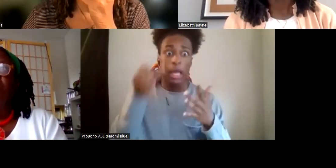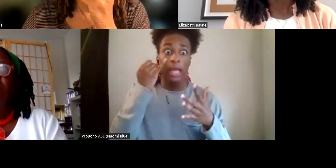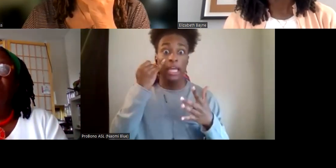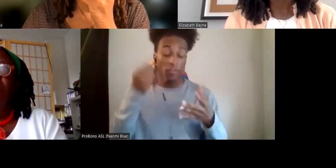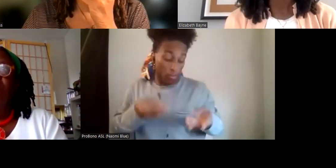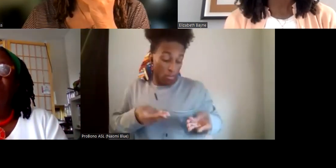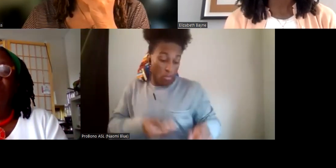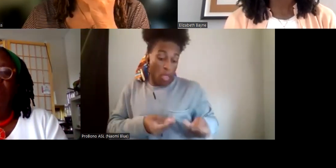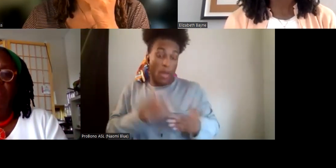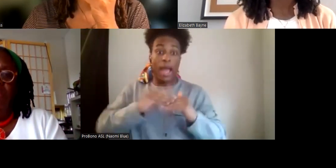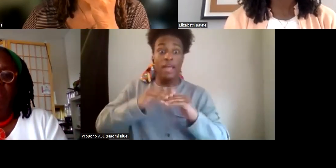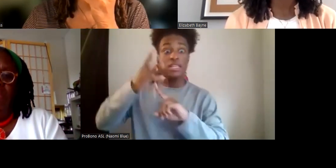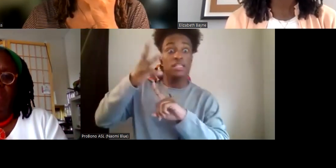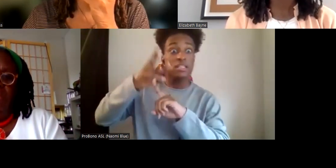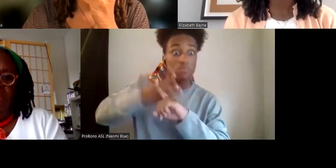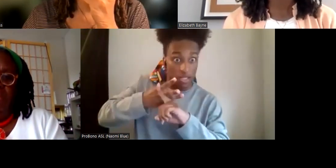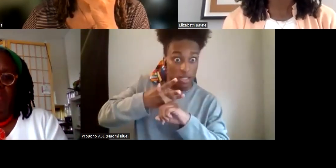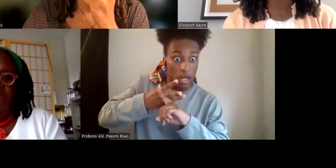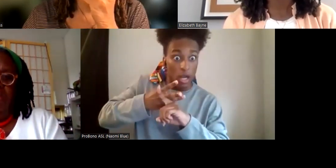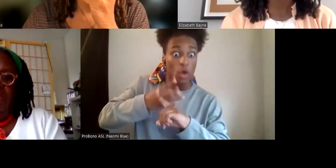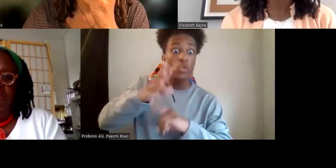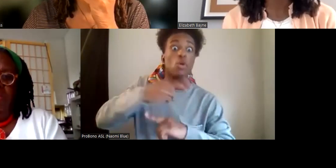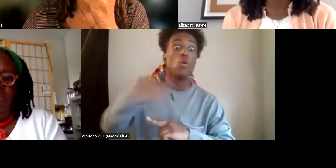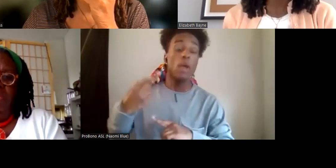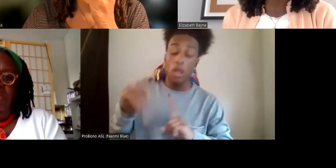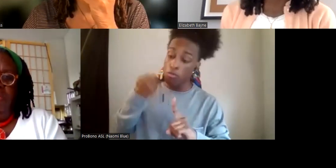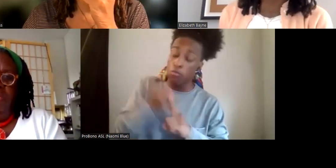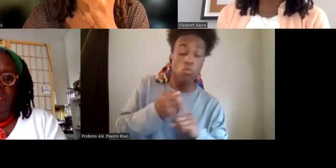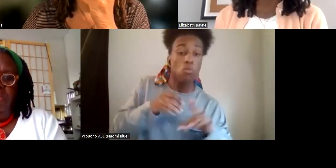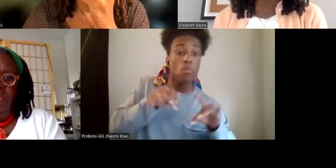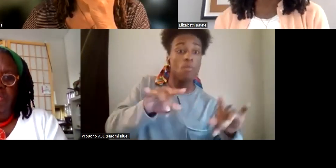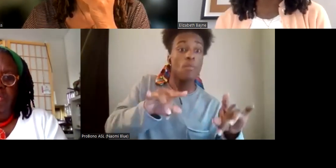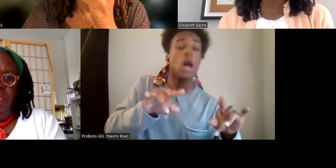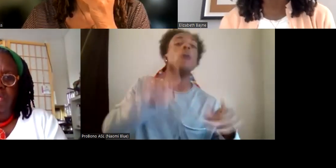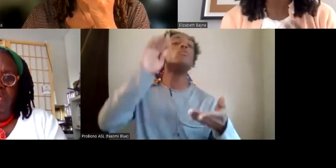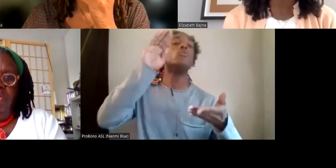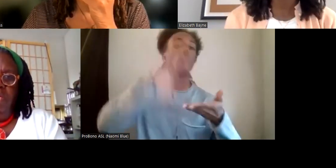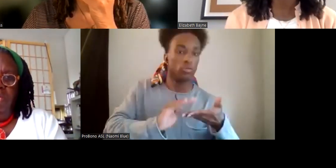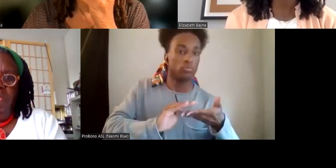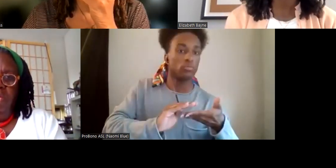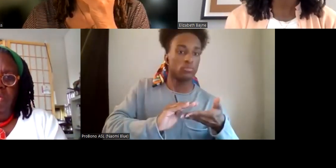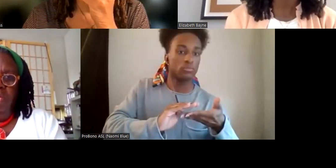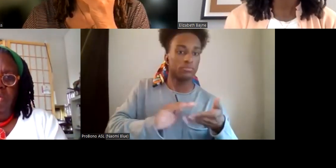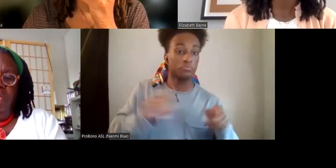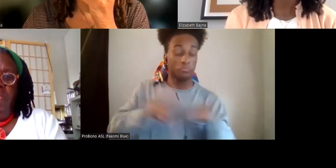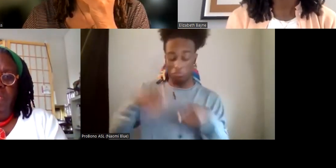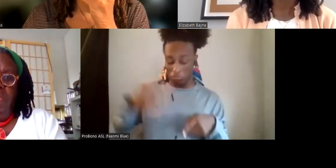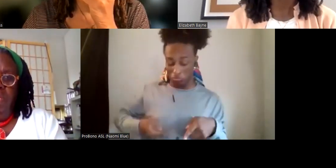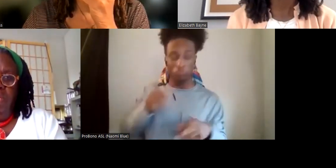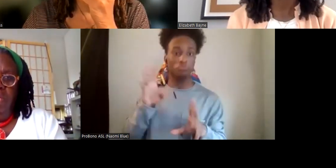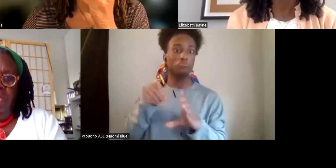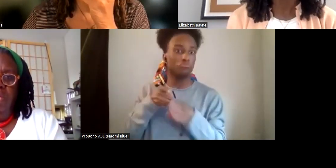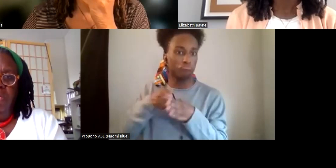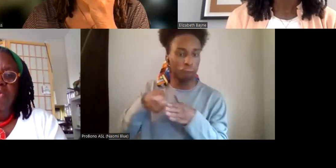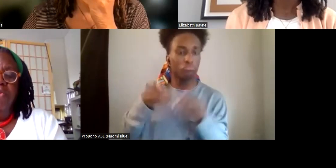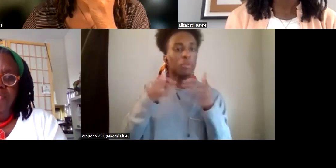months, studies show that it reduces your risk of developing those conditions later on in life. And as a public health